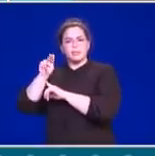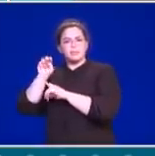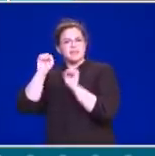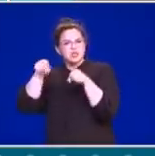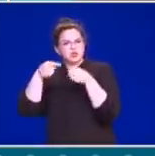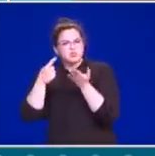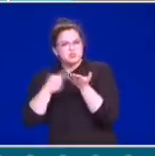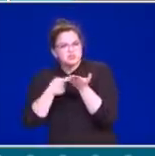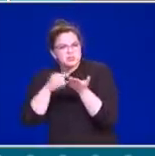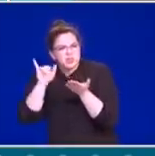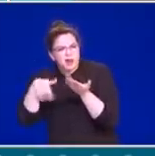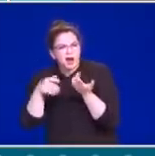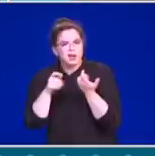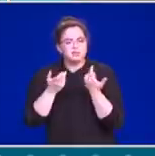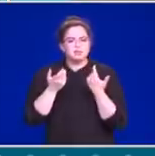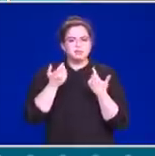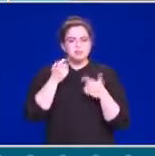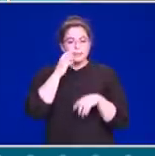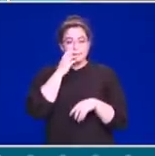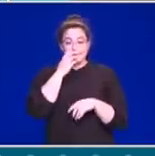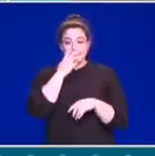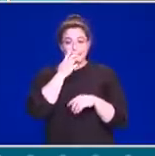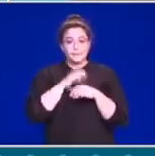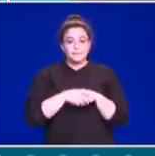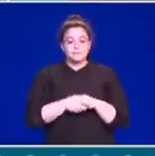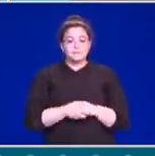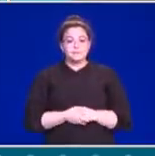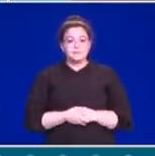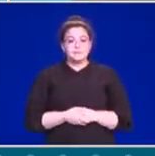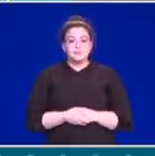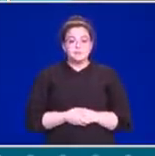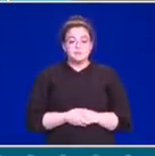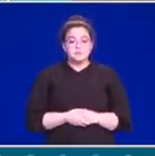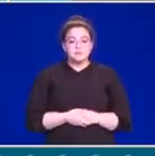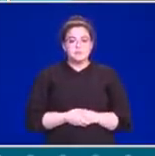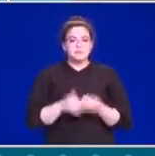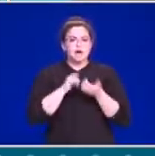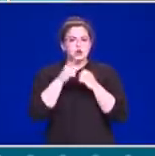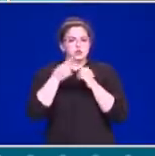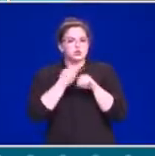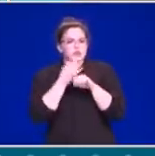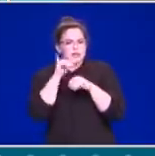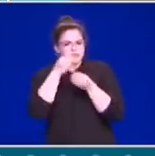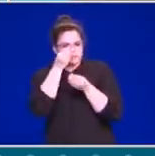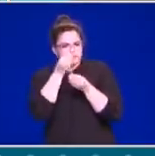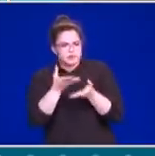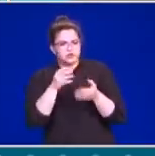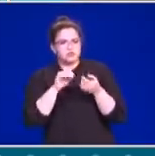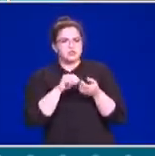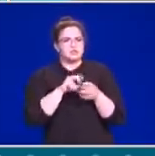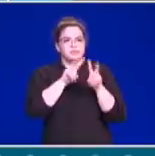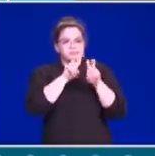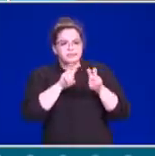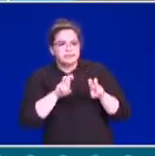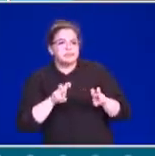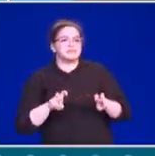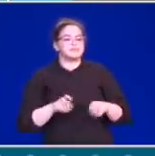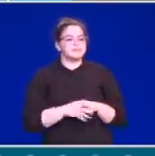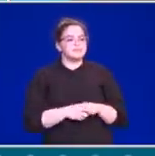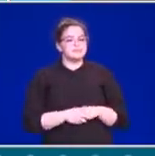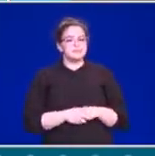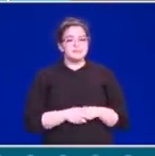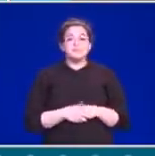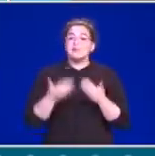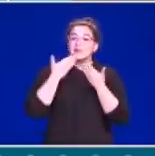and what sort of the accuracy limitations that need to be accounted for when interpreting this findings. Thanks for that question on